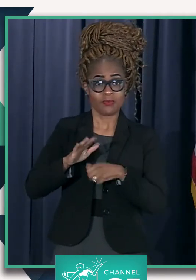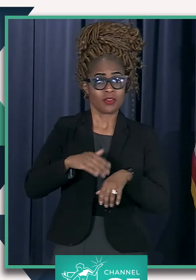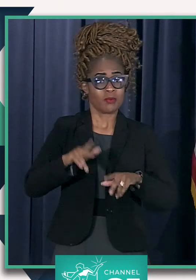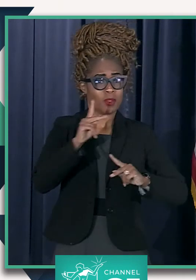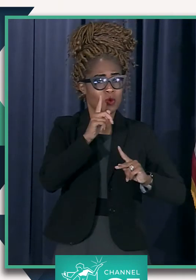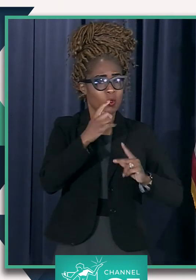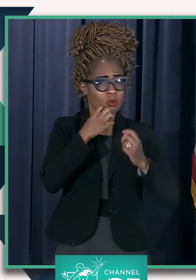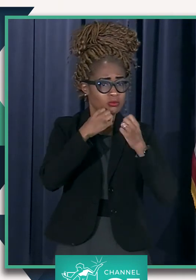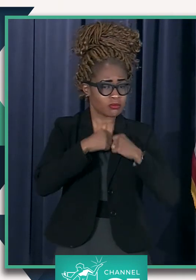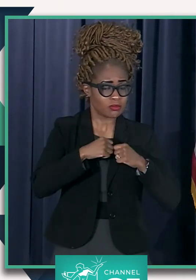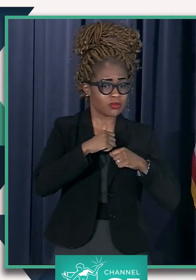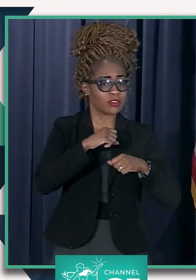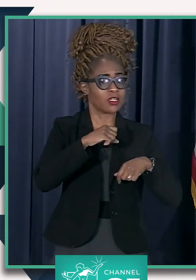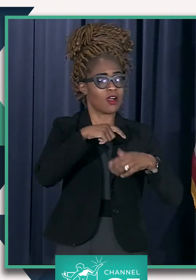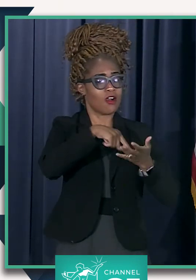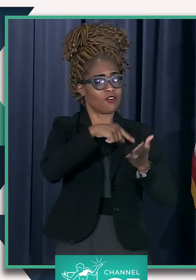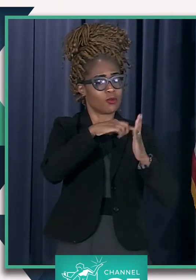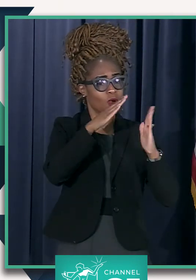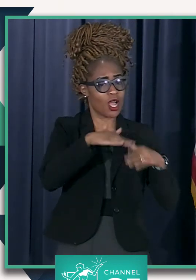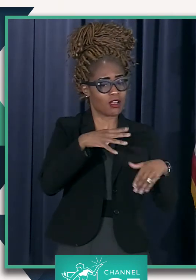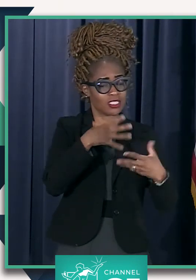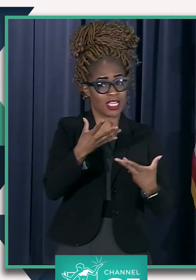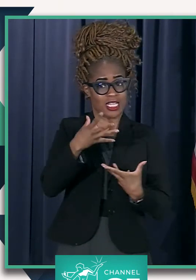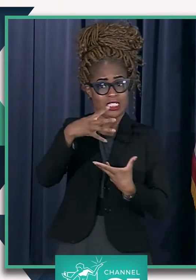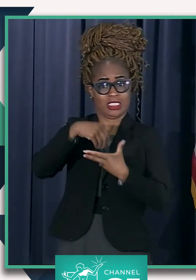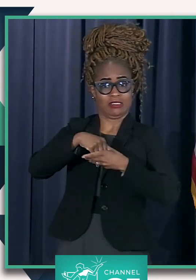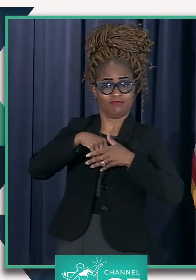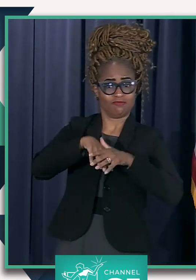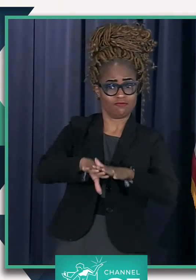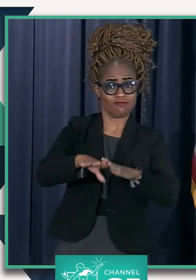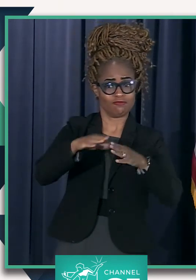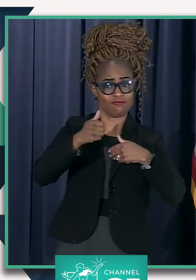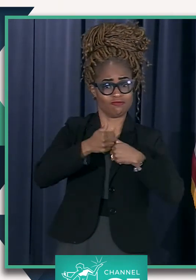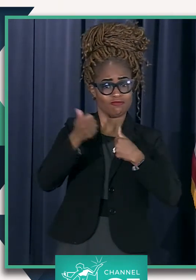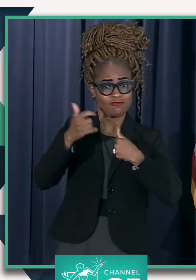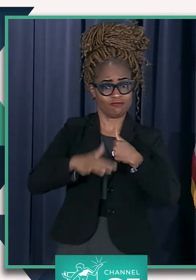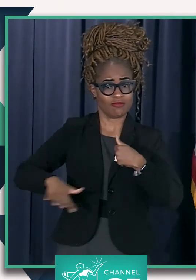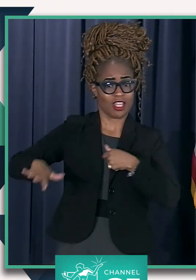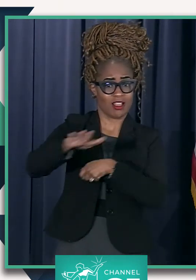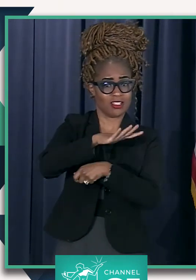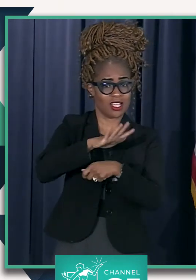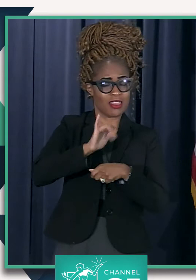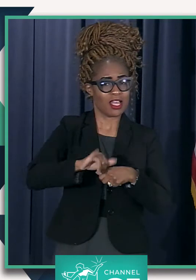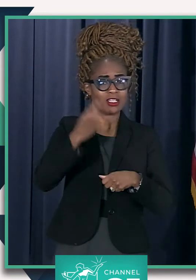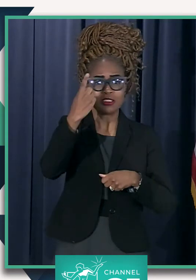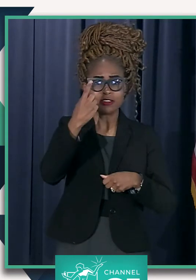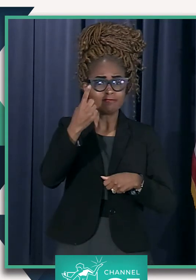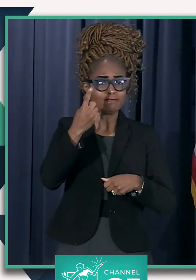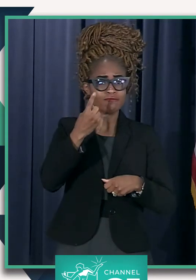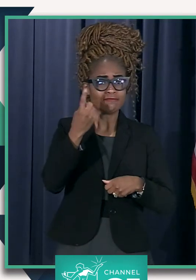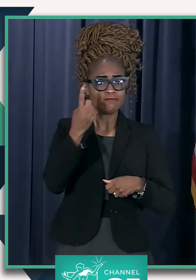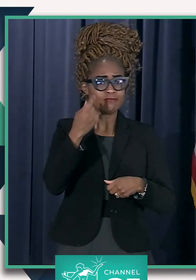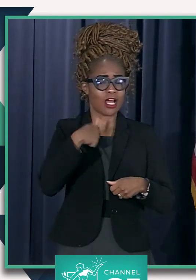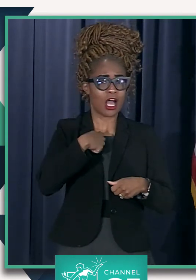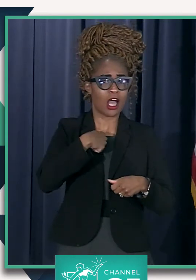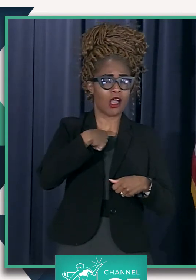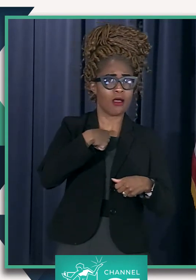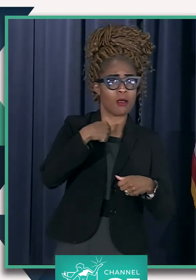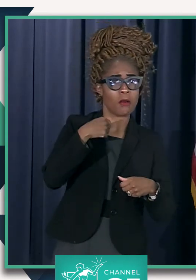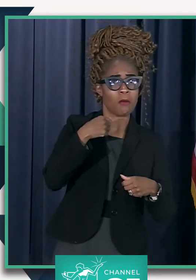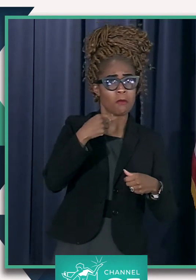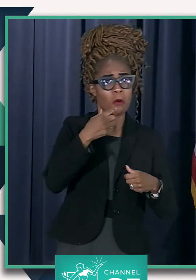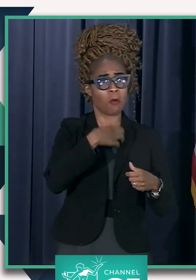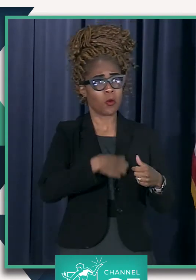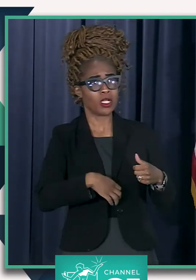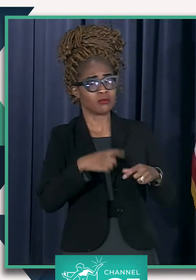housing and inclusive neighborhoods are getting a powerful new tool. It's not just something that I suspect or I'm wishing for. For the past several weeks, I've actually